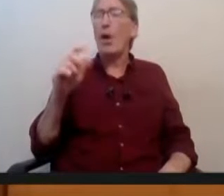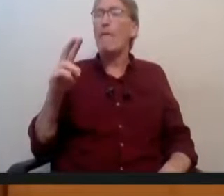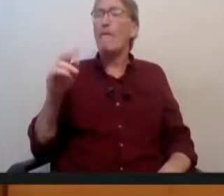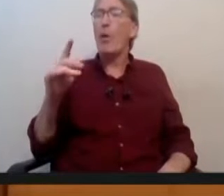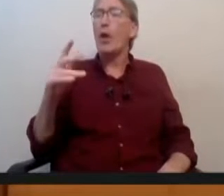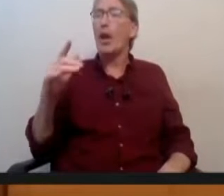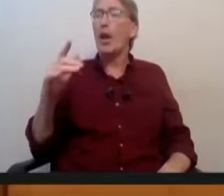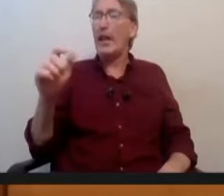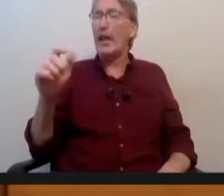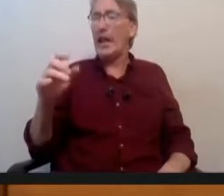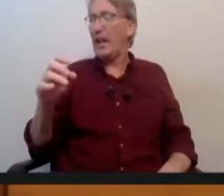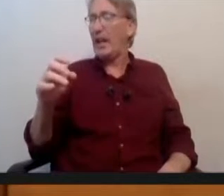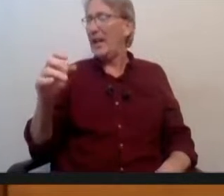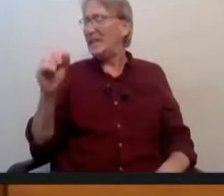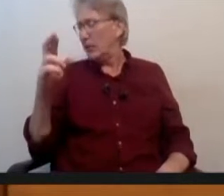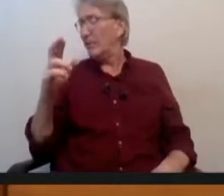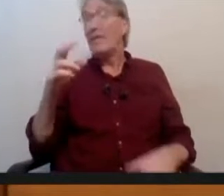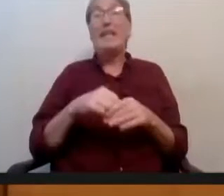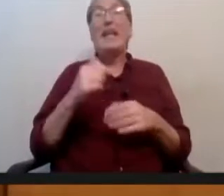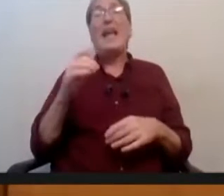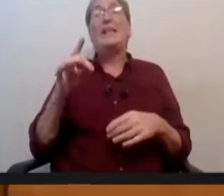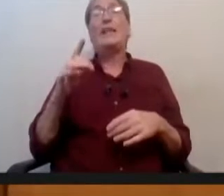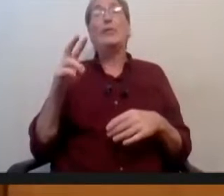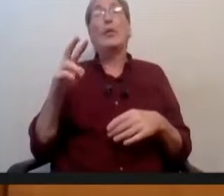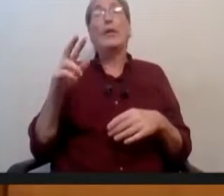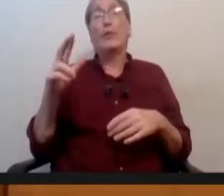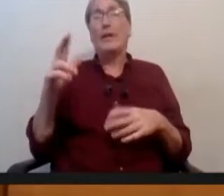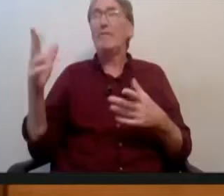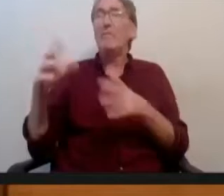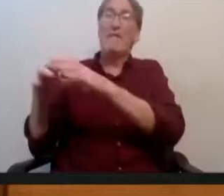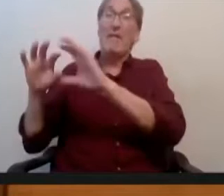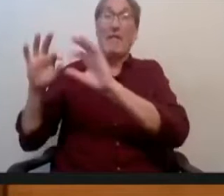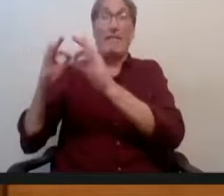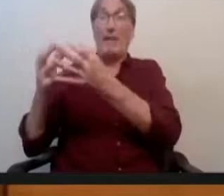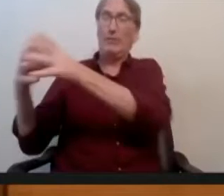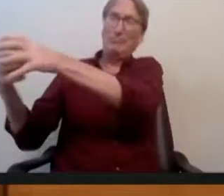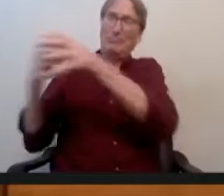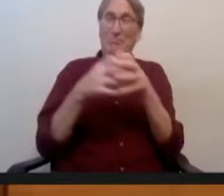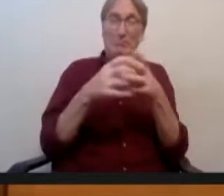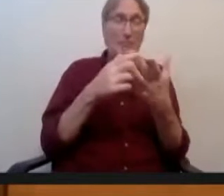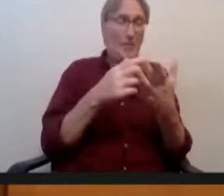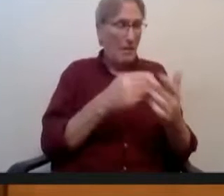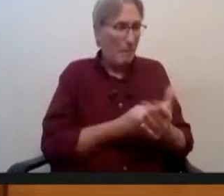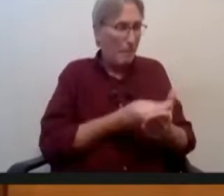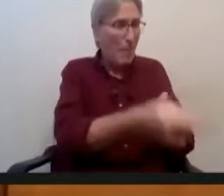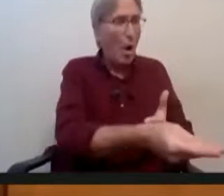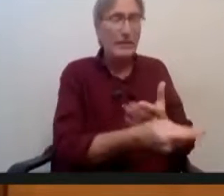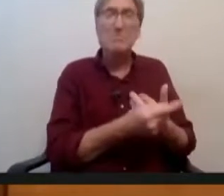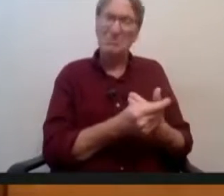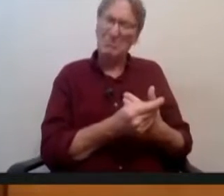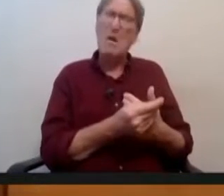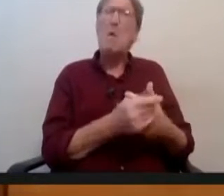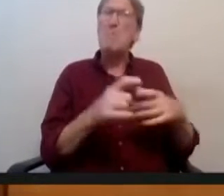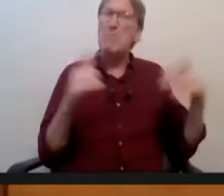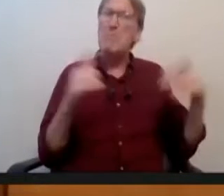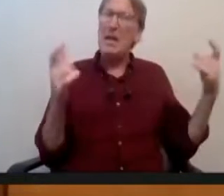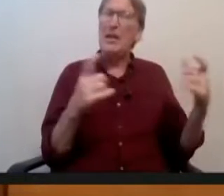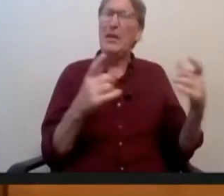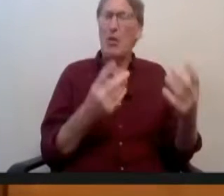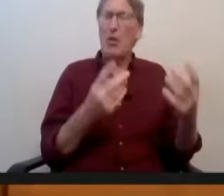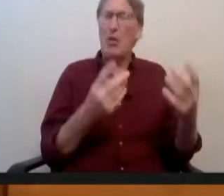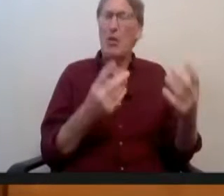In 1823, Rickenbach and Vogelty family purchased a substantial piece of property from the